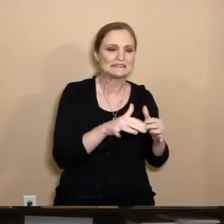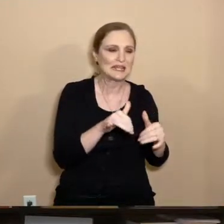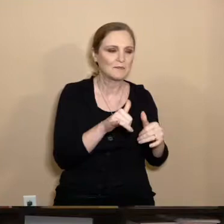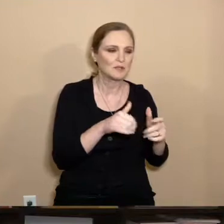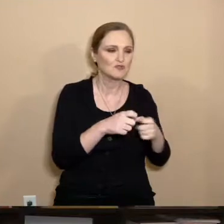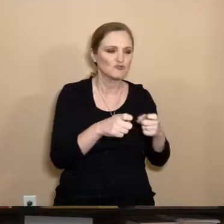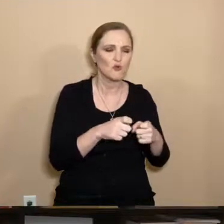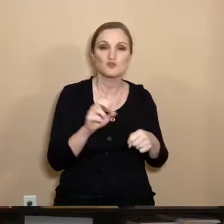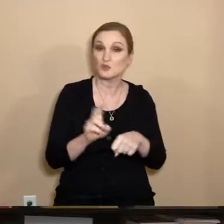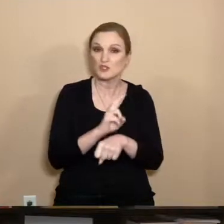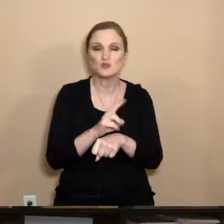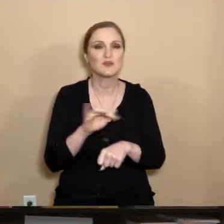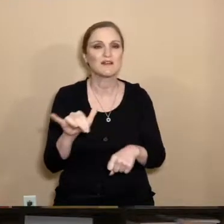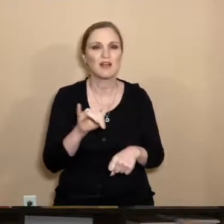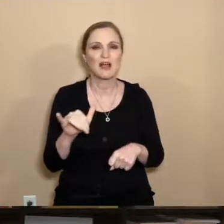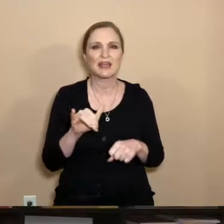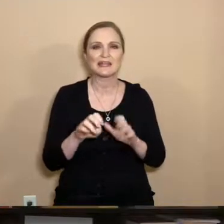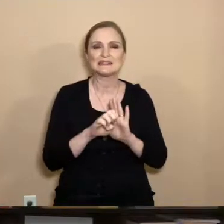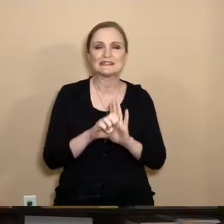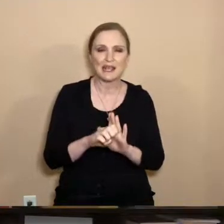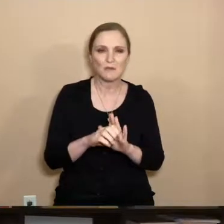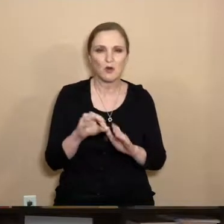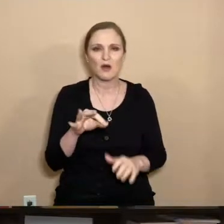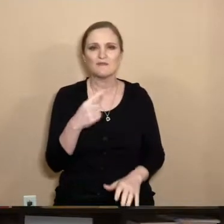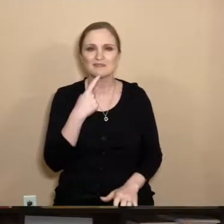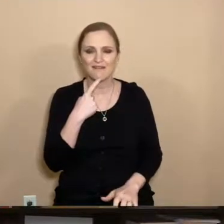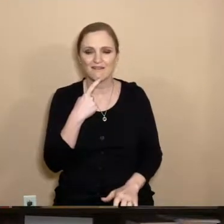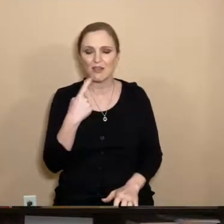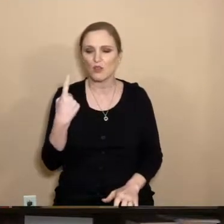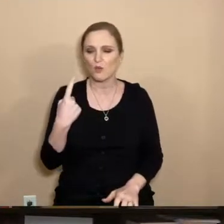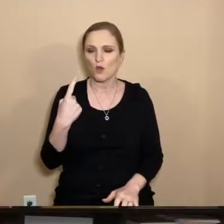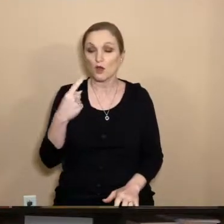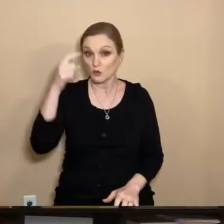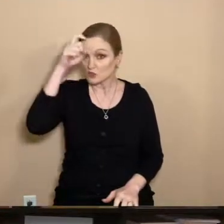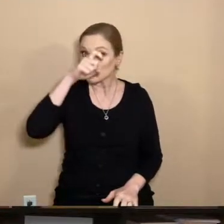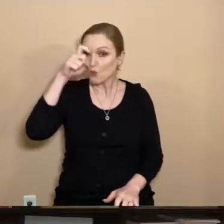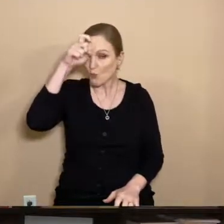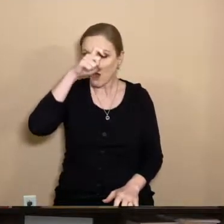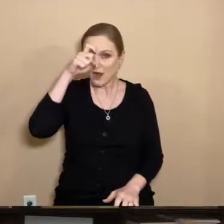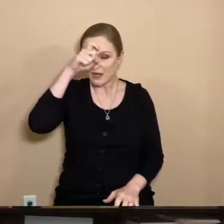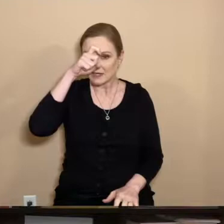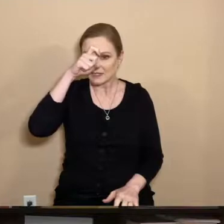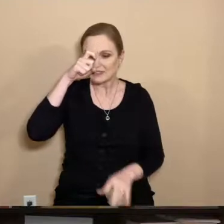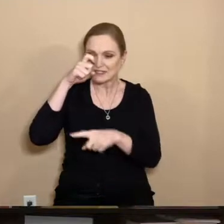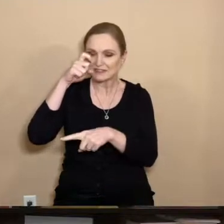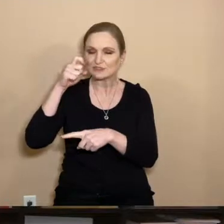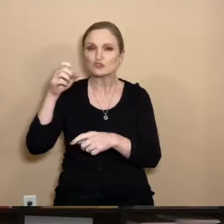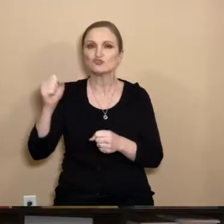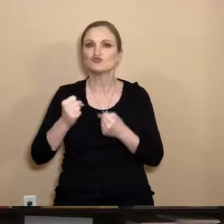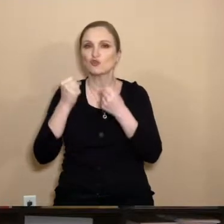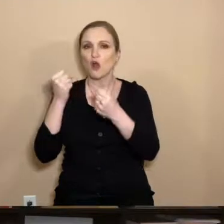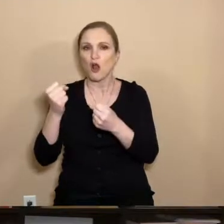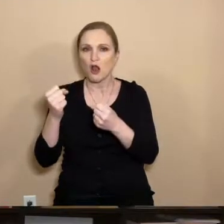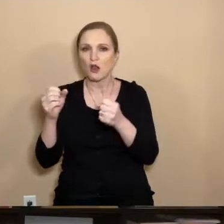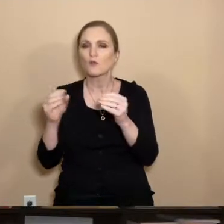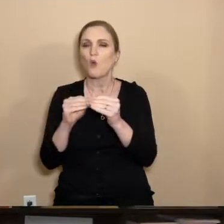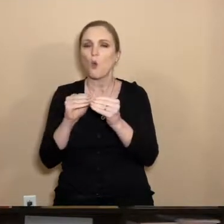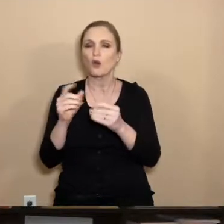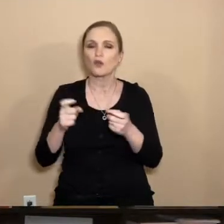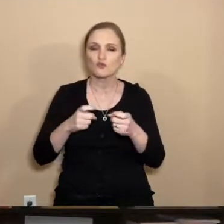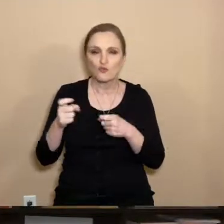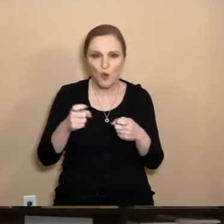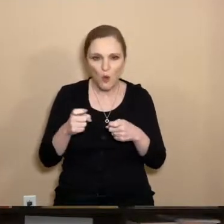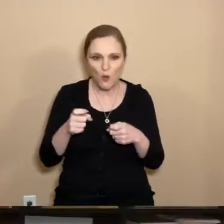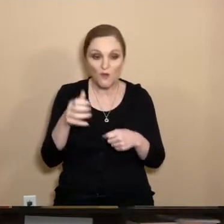using this as kind of a metaphor of saying that, the one that's wise is the one who is stronger, the one who's in more control. The one